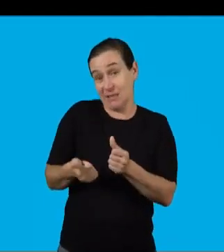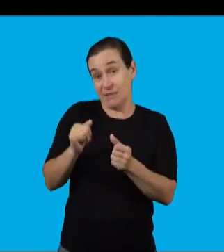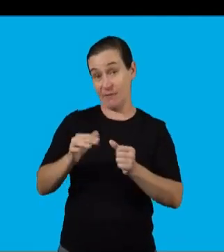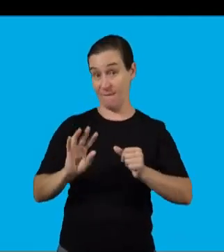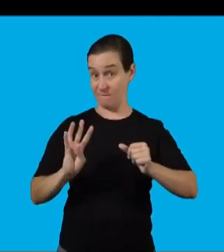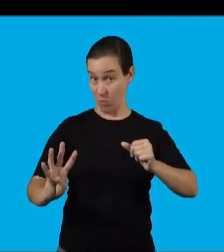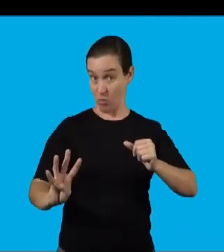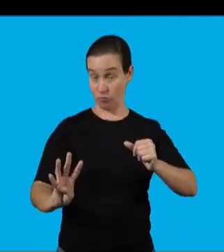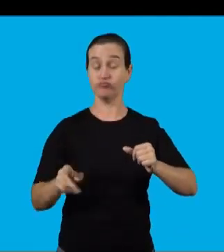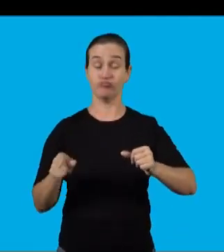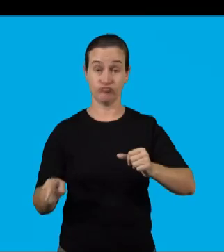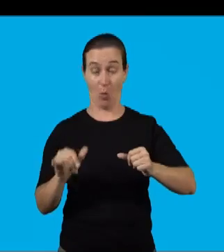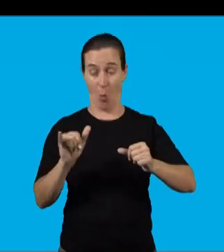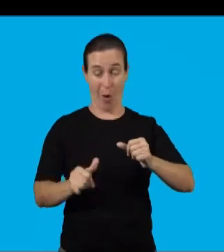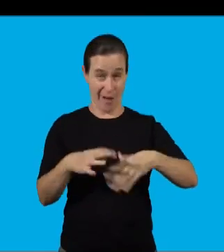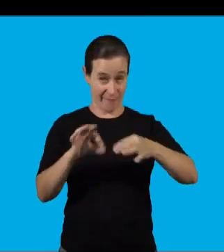now substitute